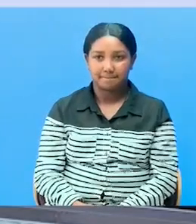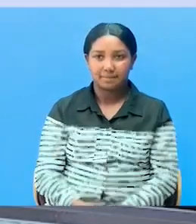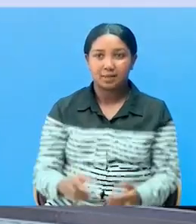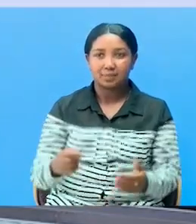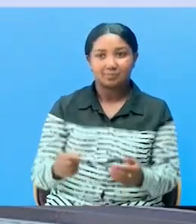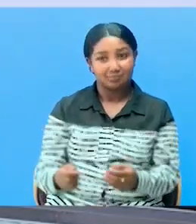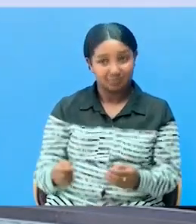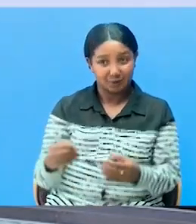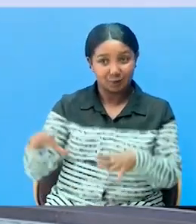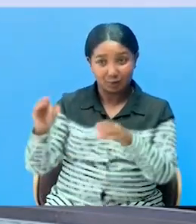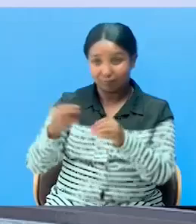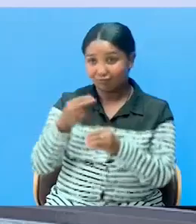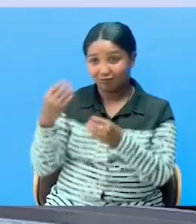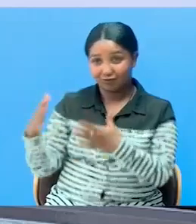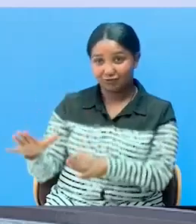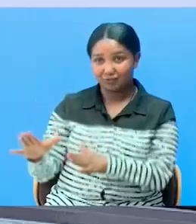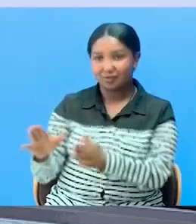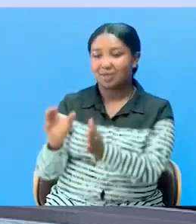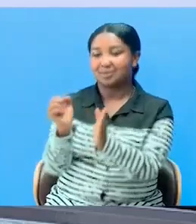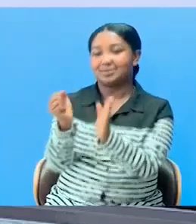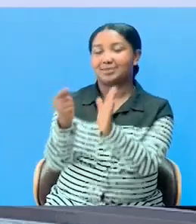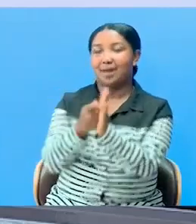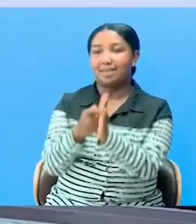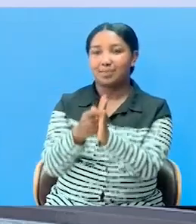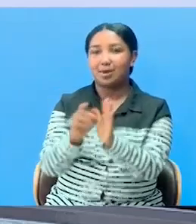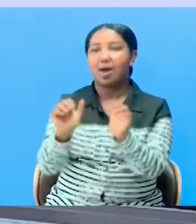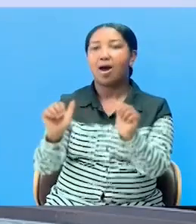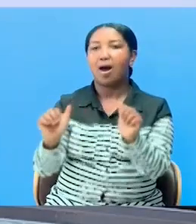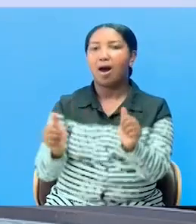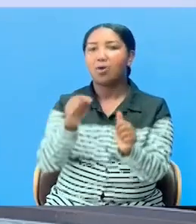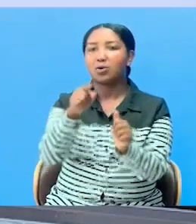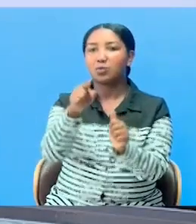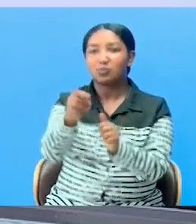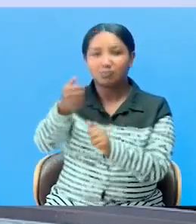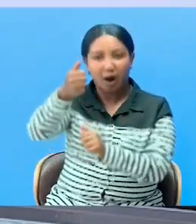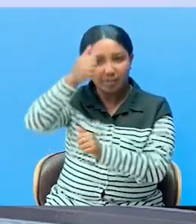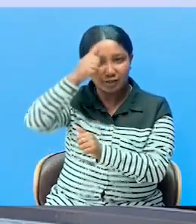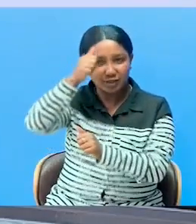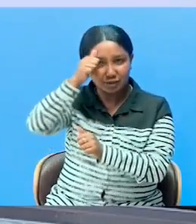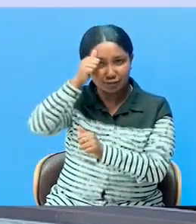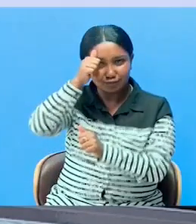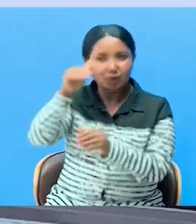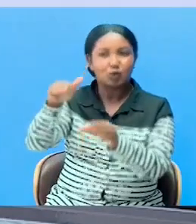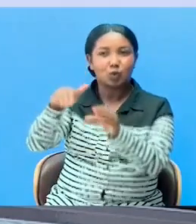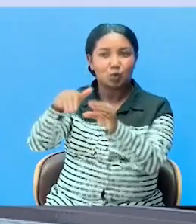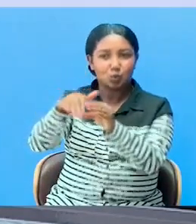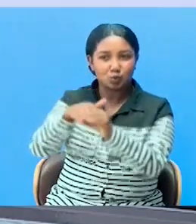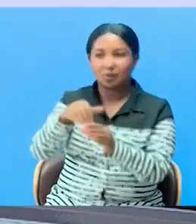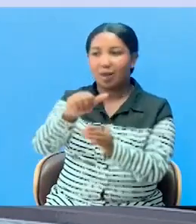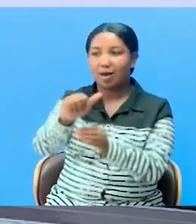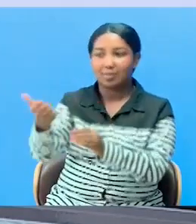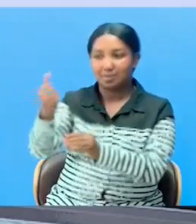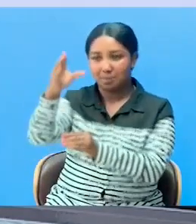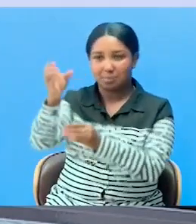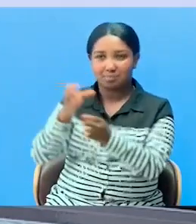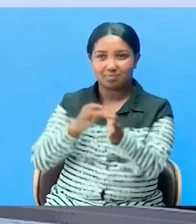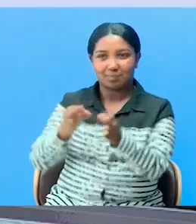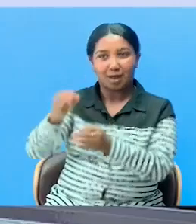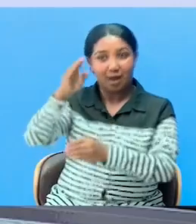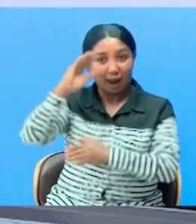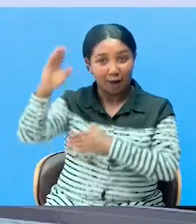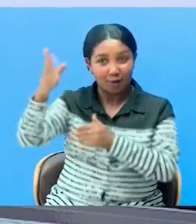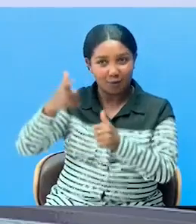Dear students, look at this sample model how Abdi introduced himself to another person.